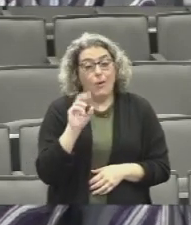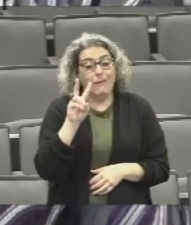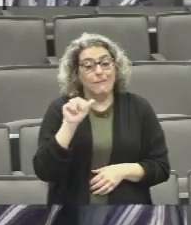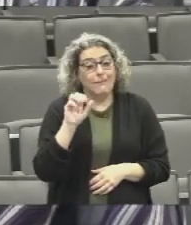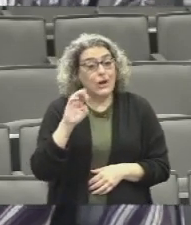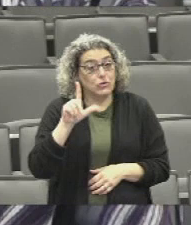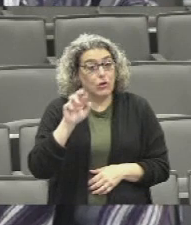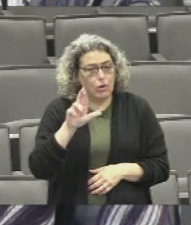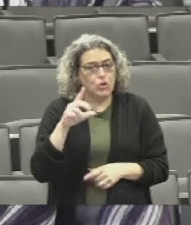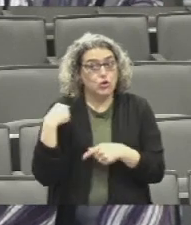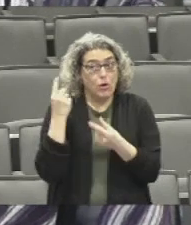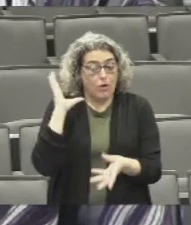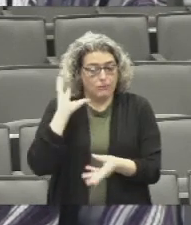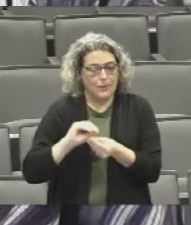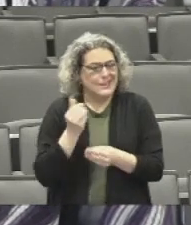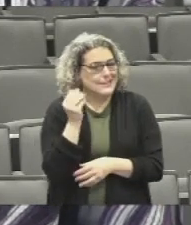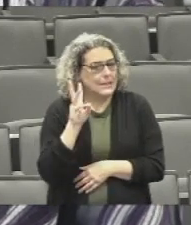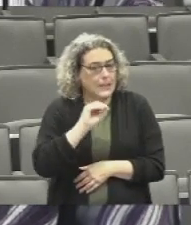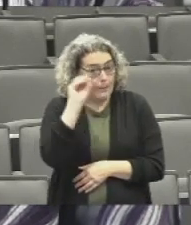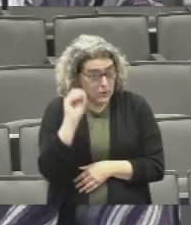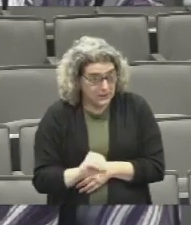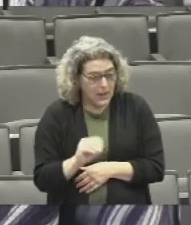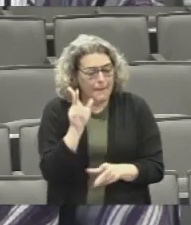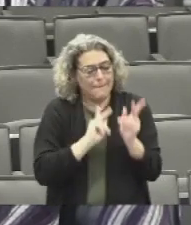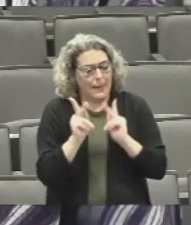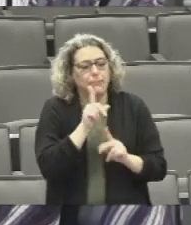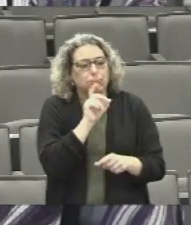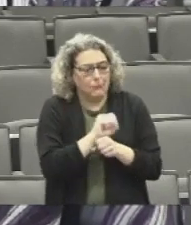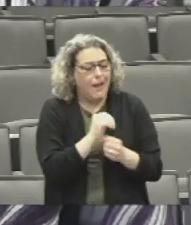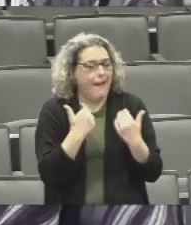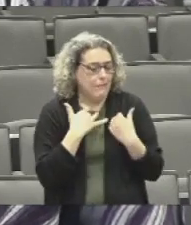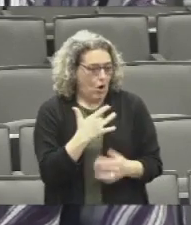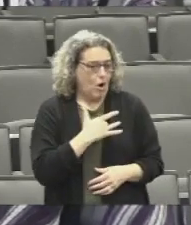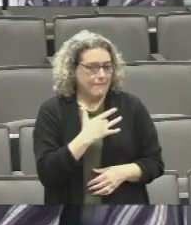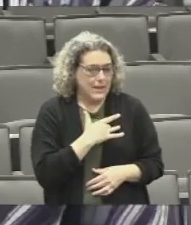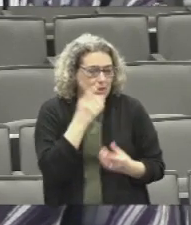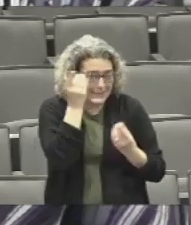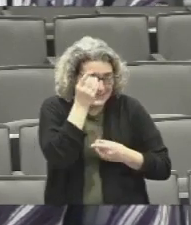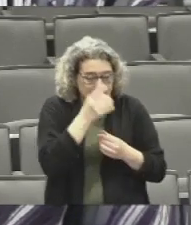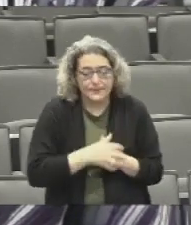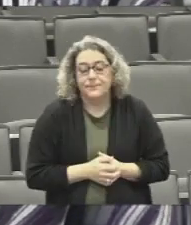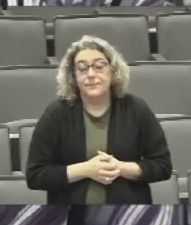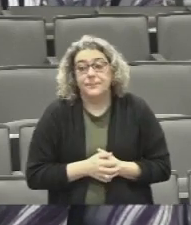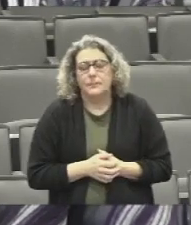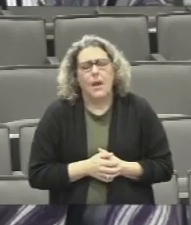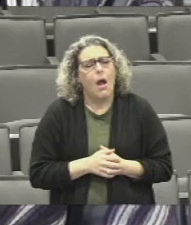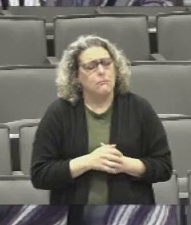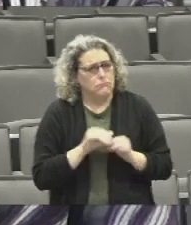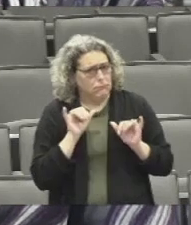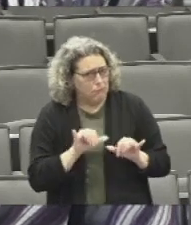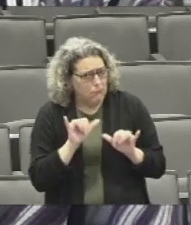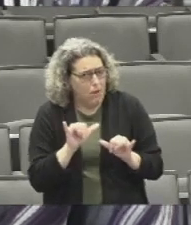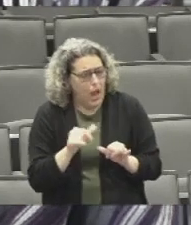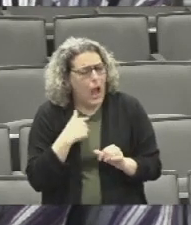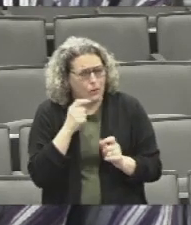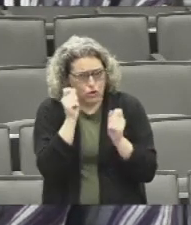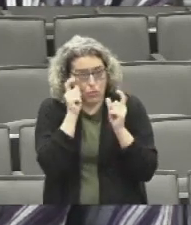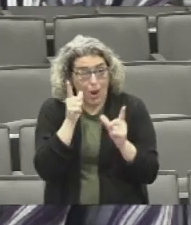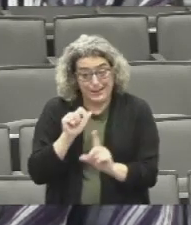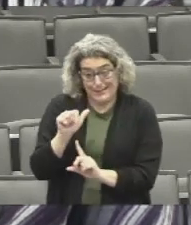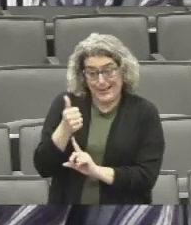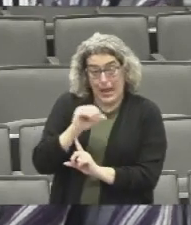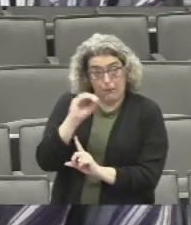surprise, 16% of our cases have cardiovascular disease. What is surprising to me, only 10% of